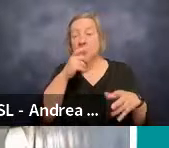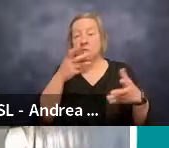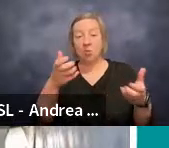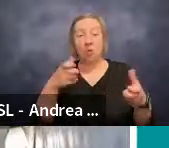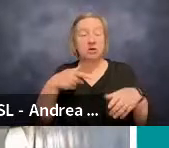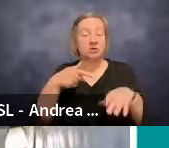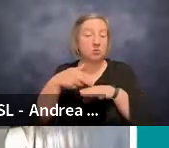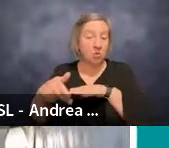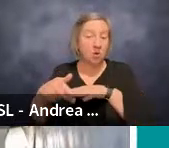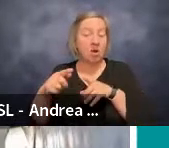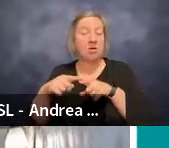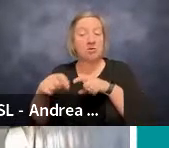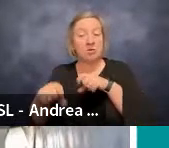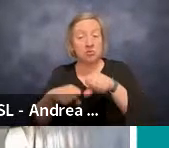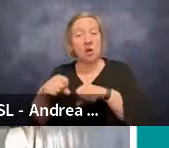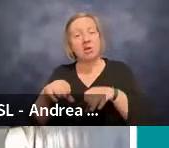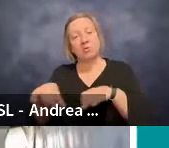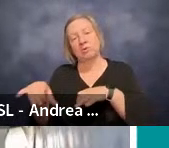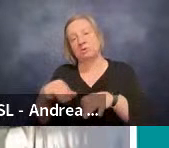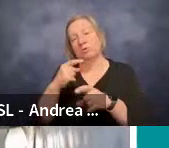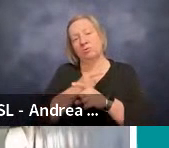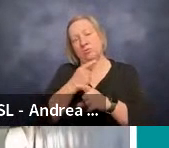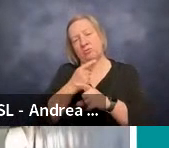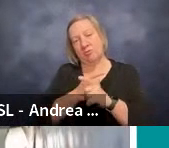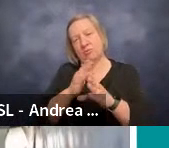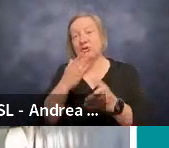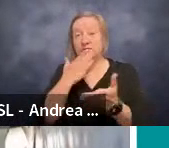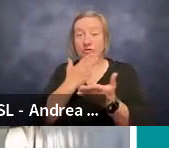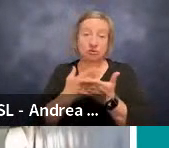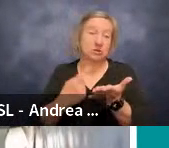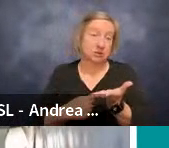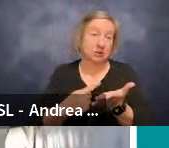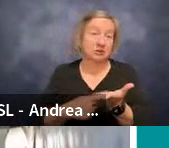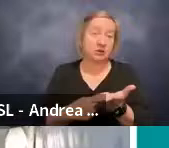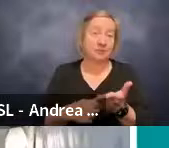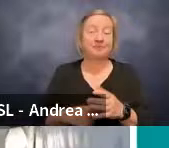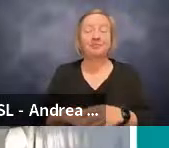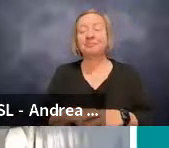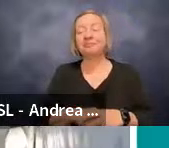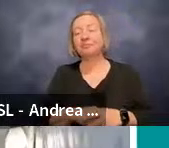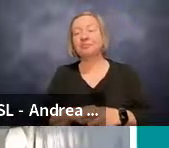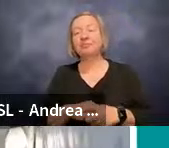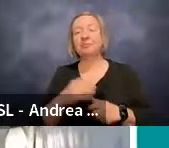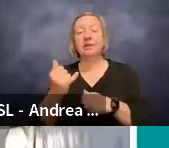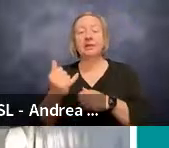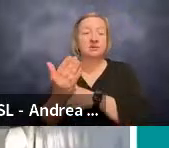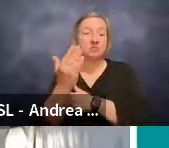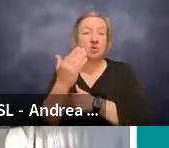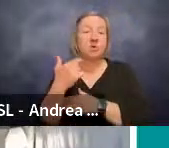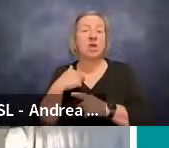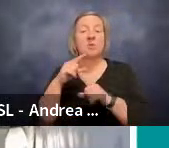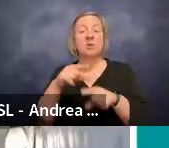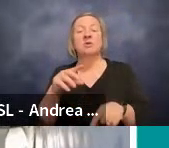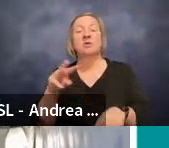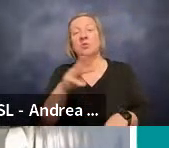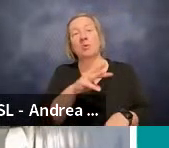appropriately. So it was a good discussion. This morning, I was at the West Side Economic Alliance